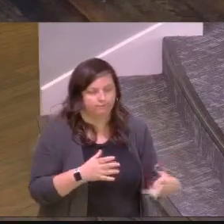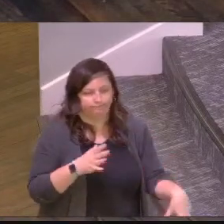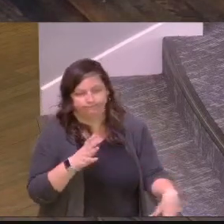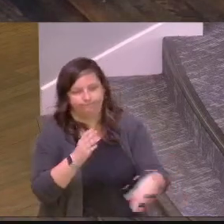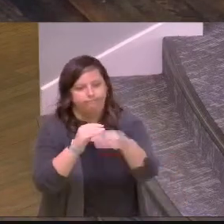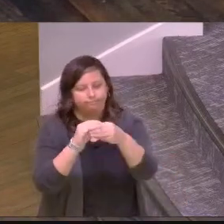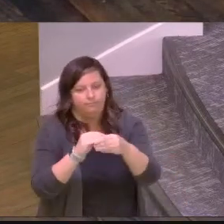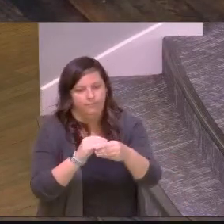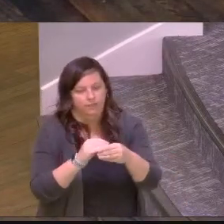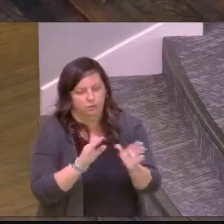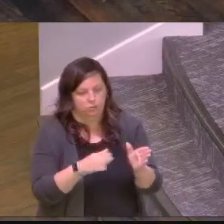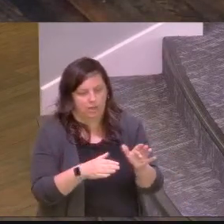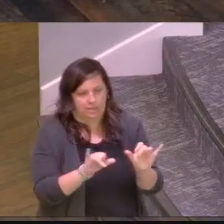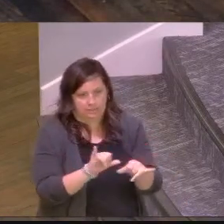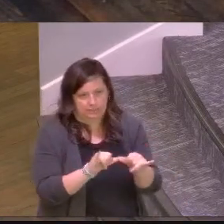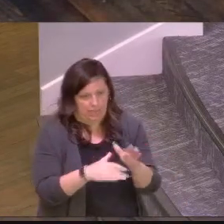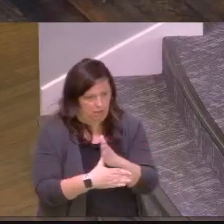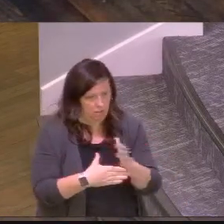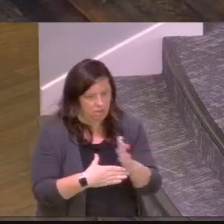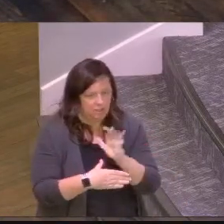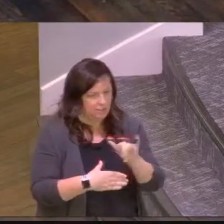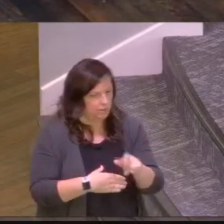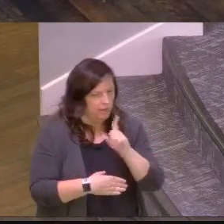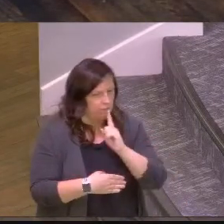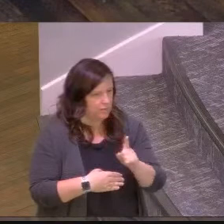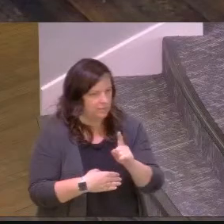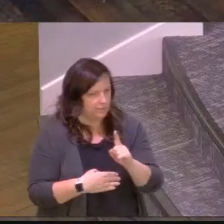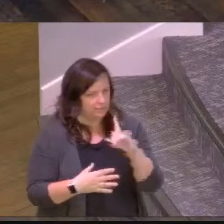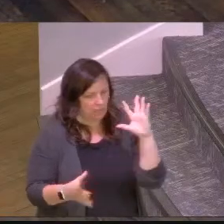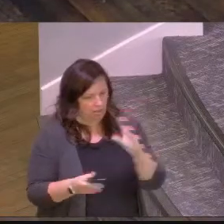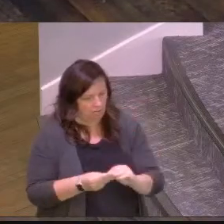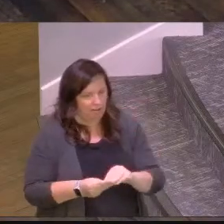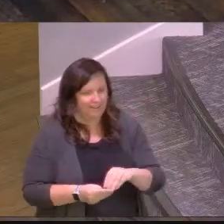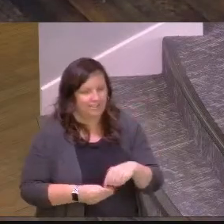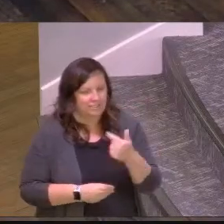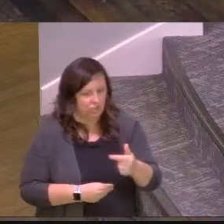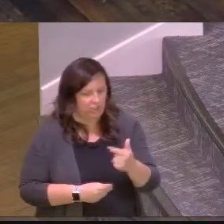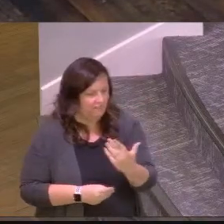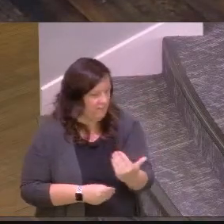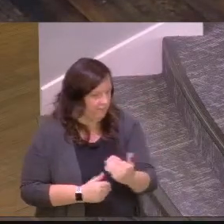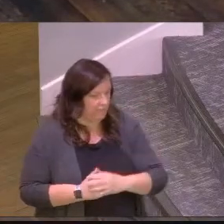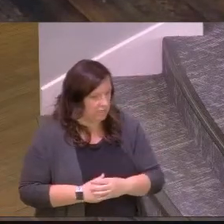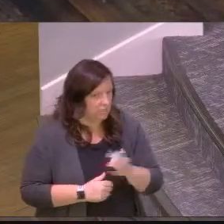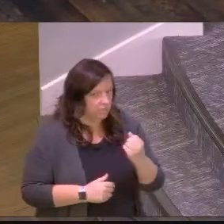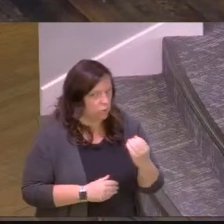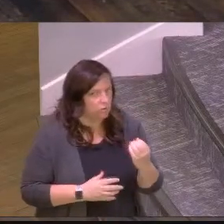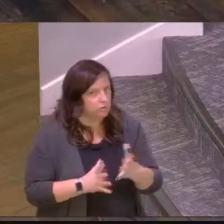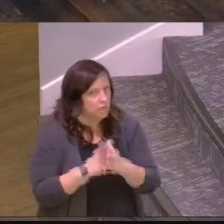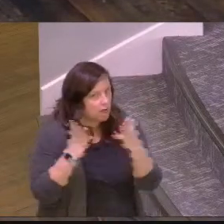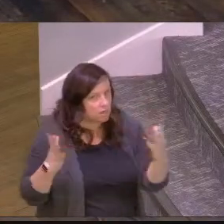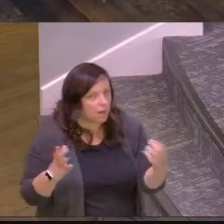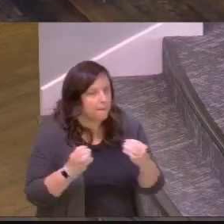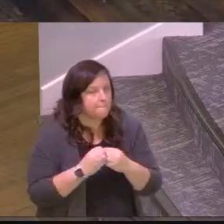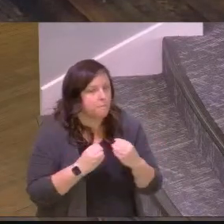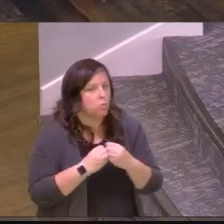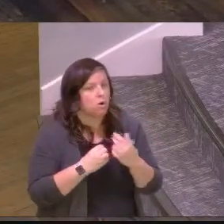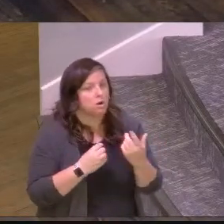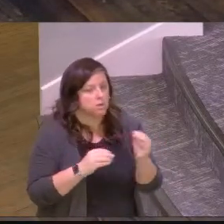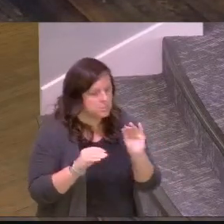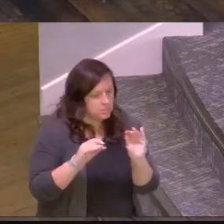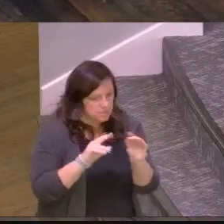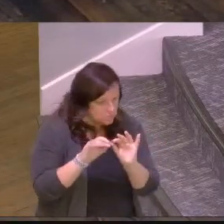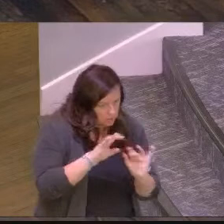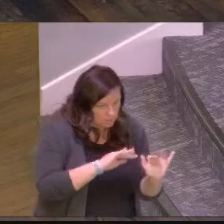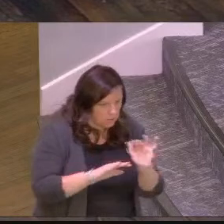an equivalent of like a G15. So there was much more movement in terms of hourly rates and